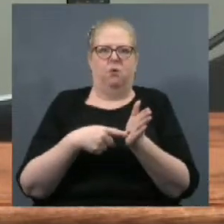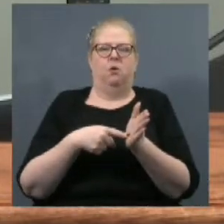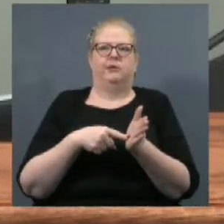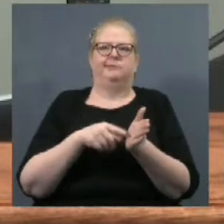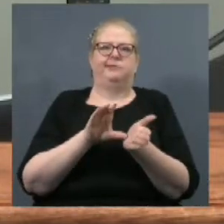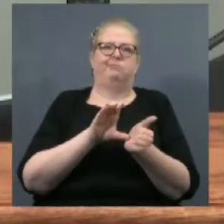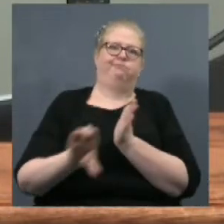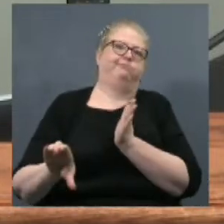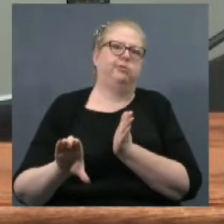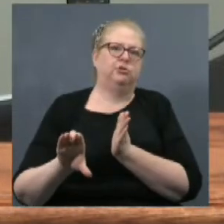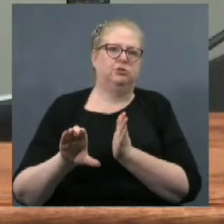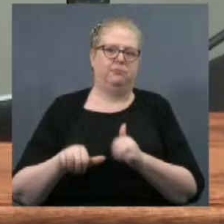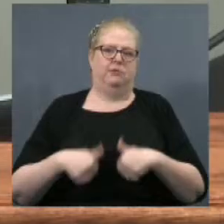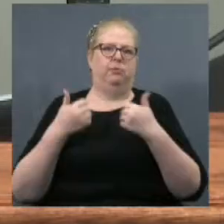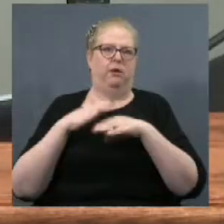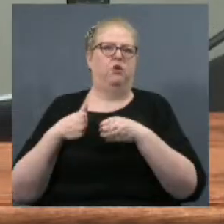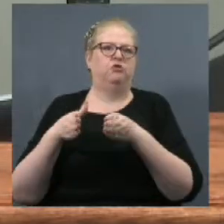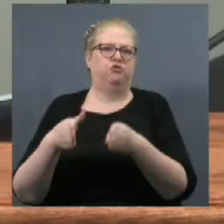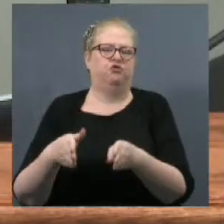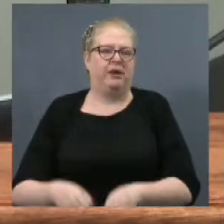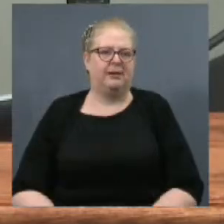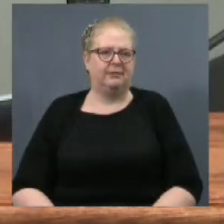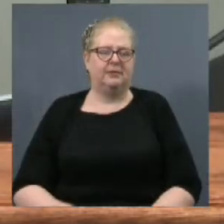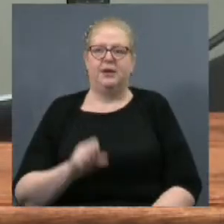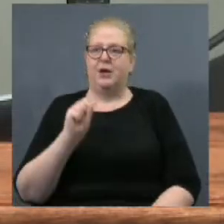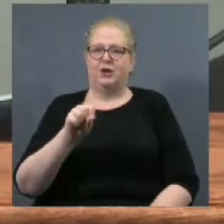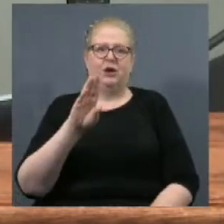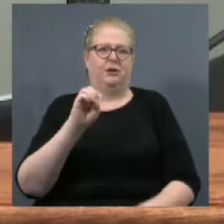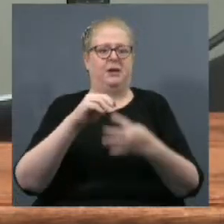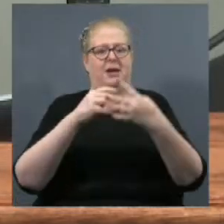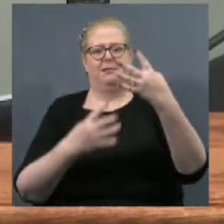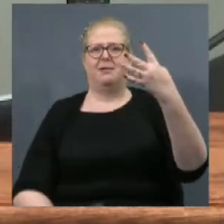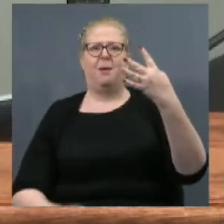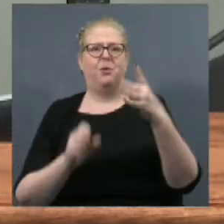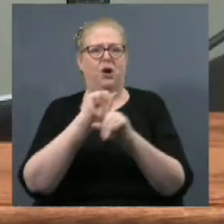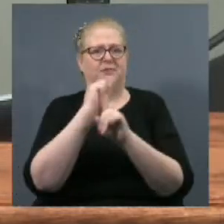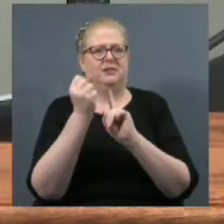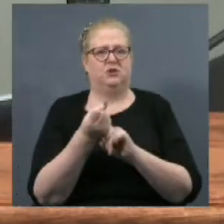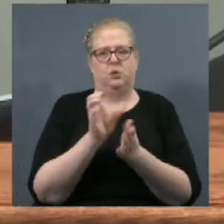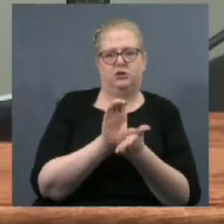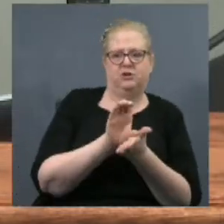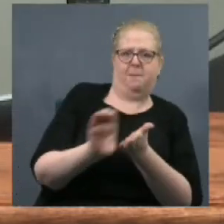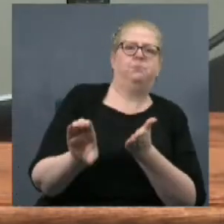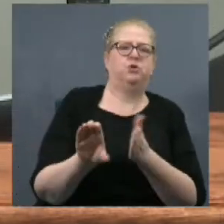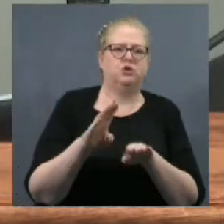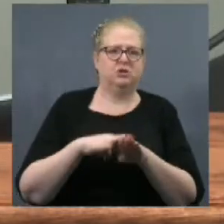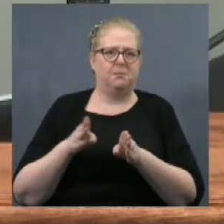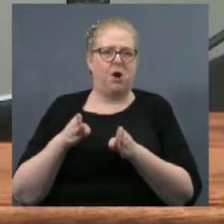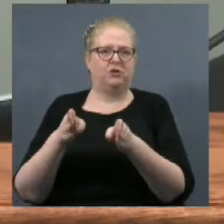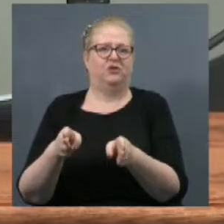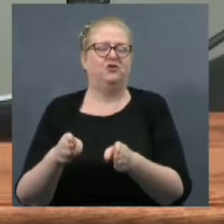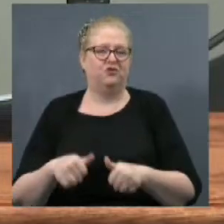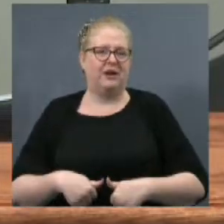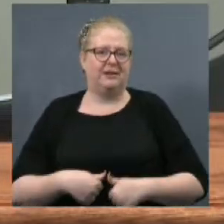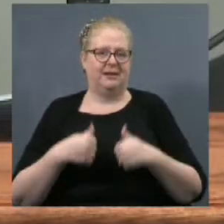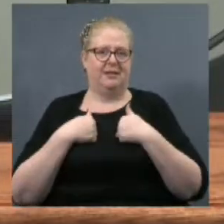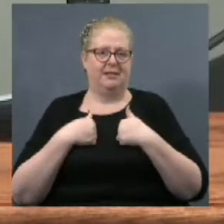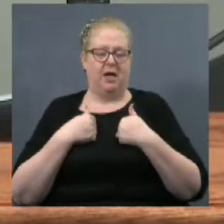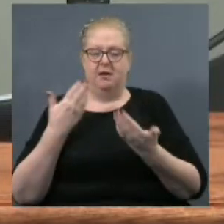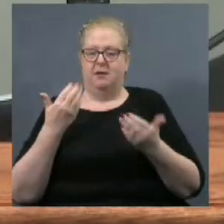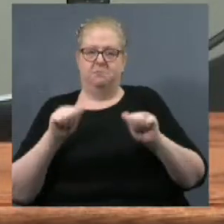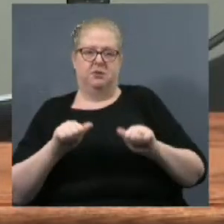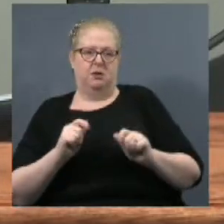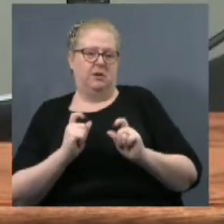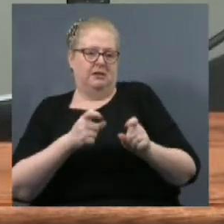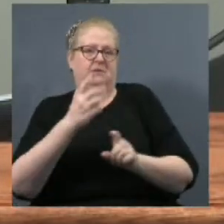on the street. And they could be put on the street saying, hey, we're going to give you 3 to 6 months to find a plan, but our